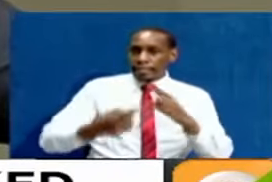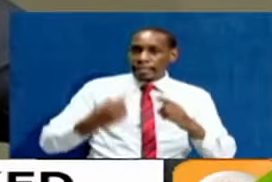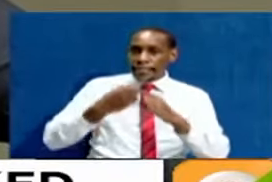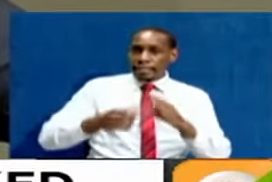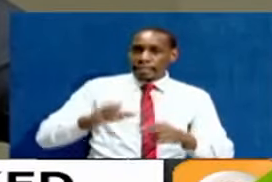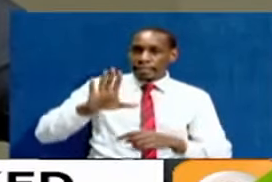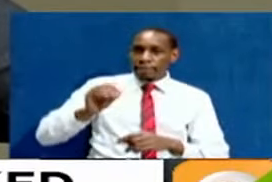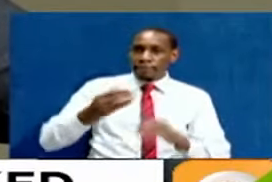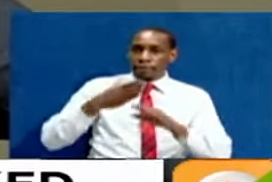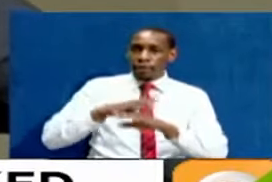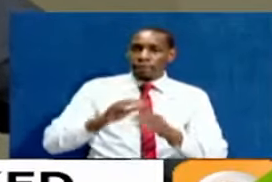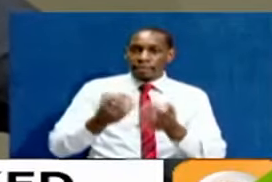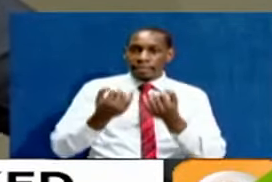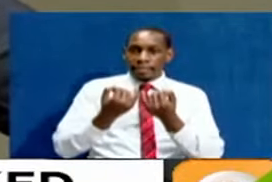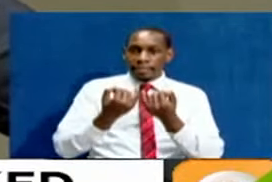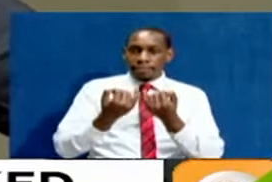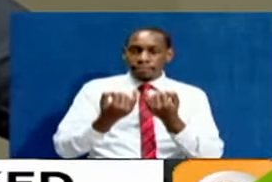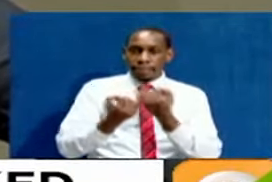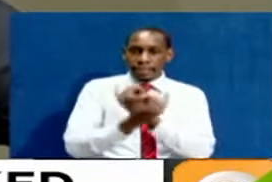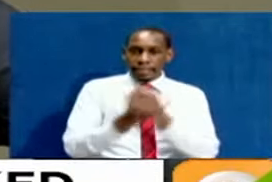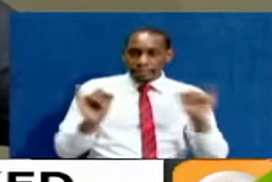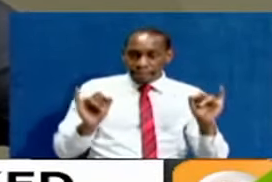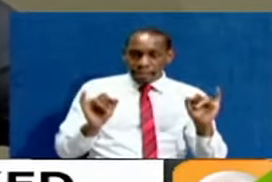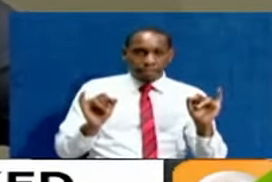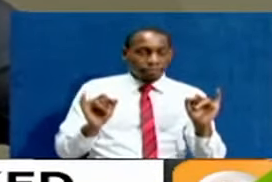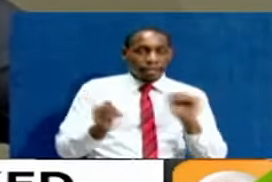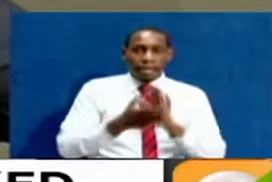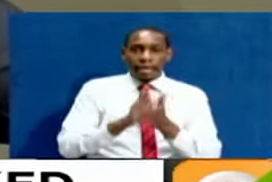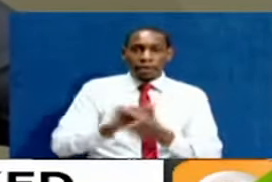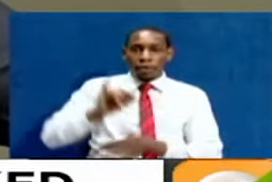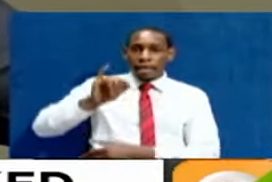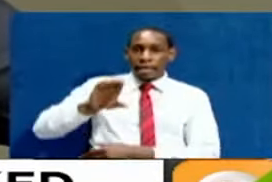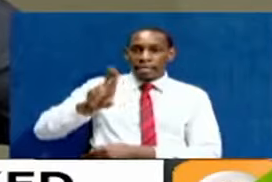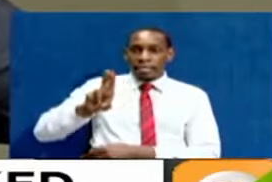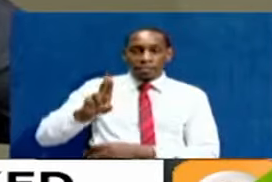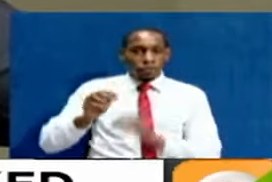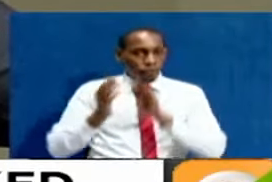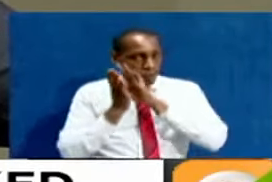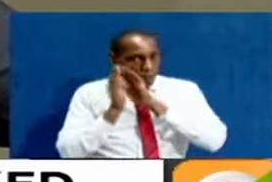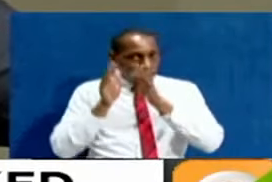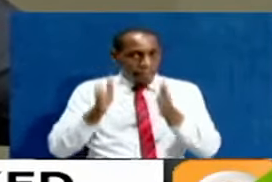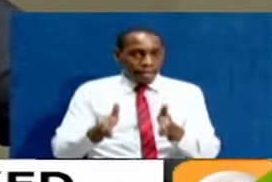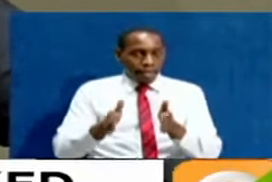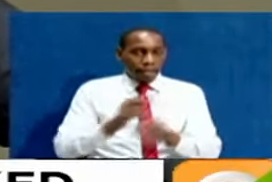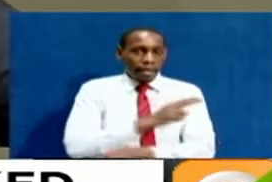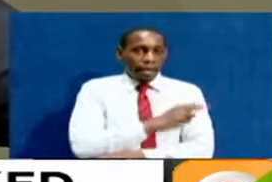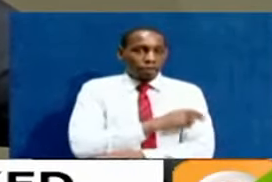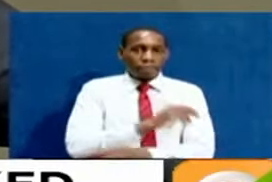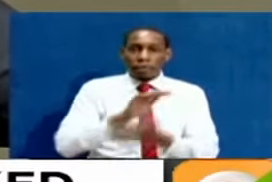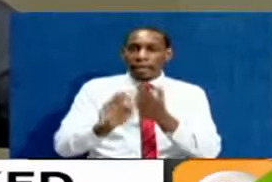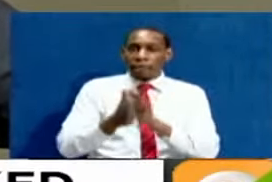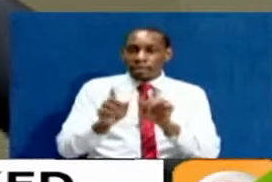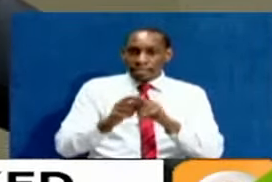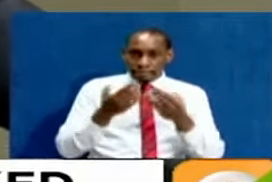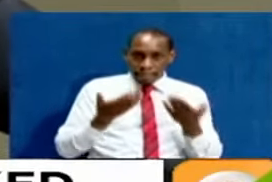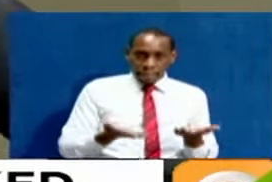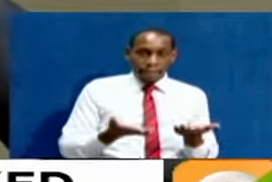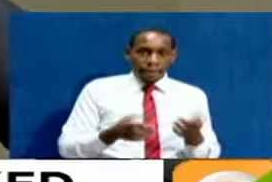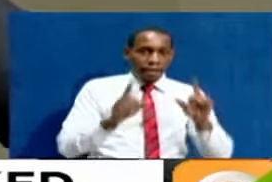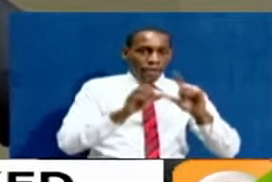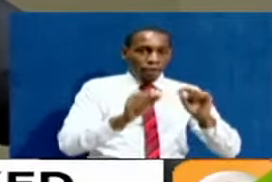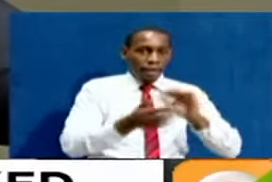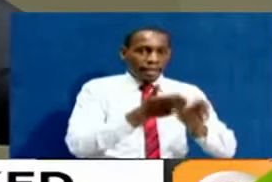independence, and a county or a district then does not have an ICU bed, does not have an ICU facility, and here we are talking about lack